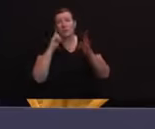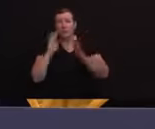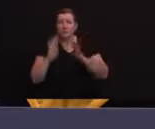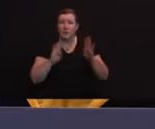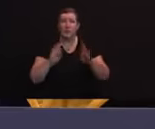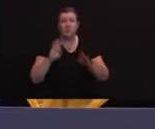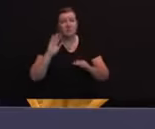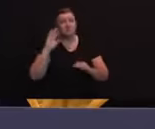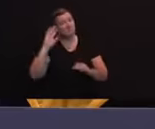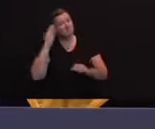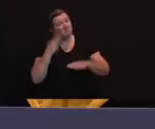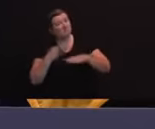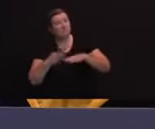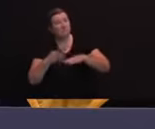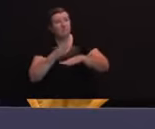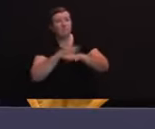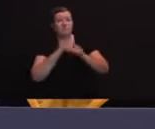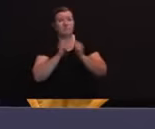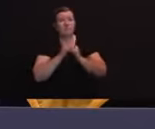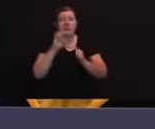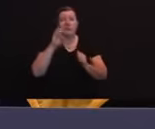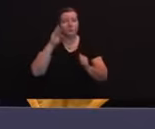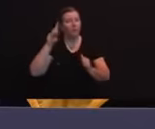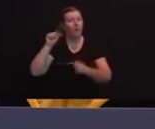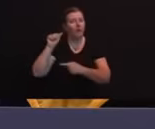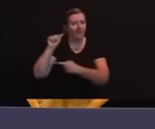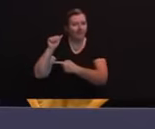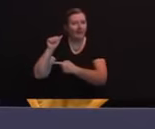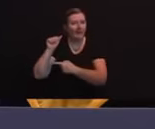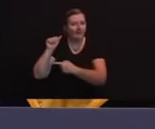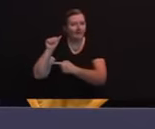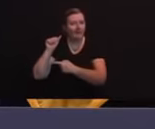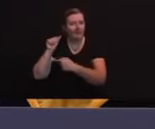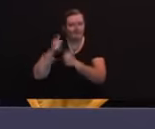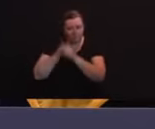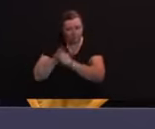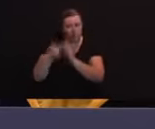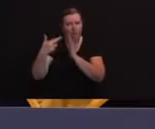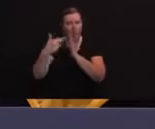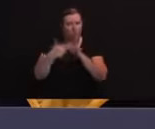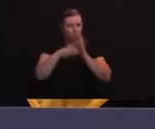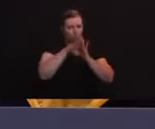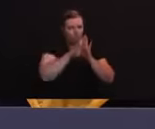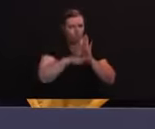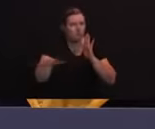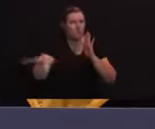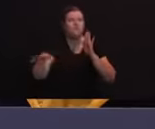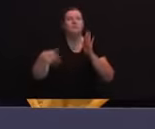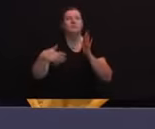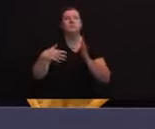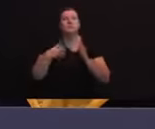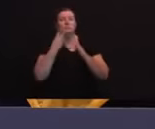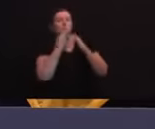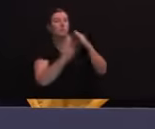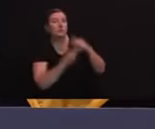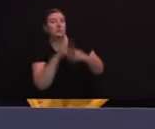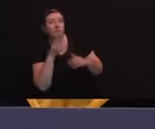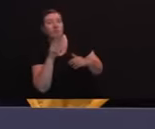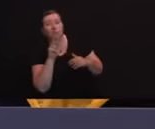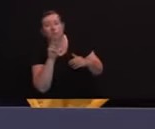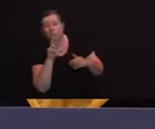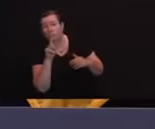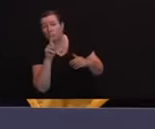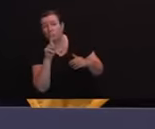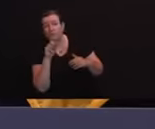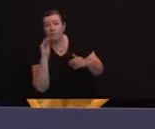case, in the Ebola case. And to Judy's point, the behavior was better than the models would have predicted. I just hope it continues